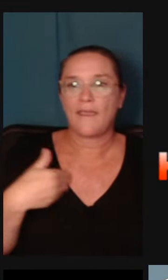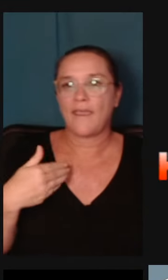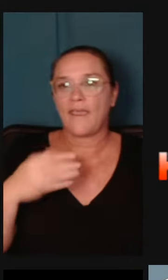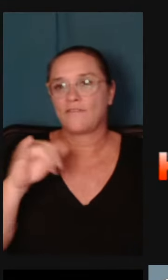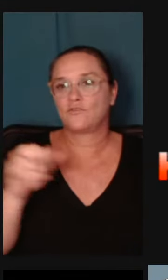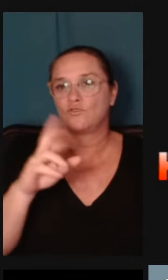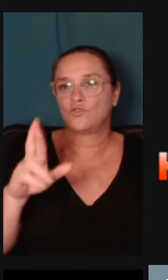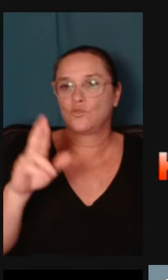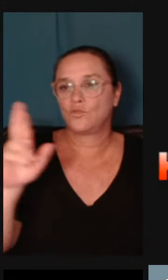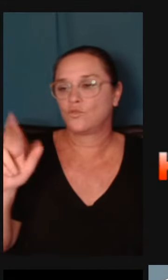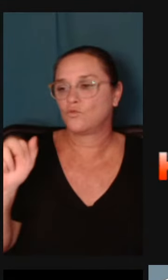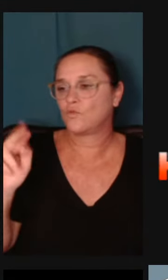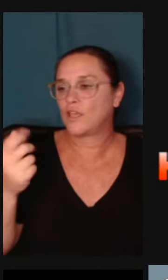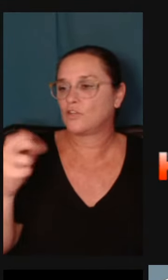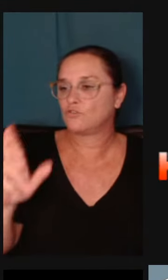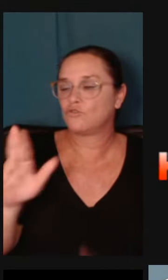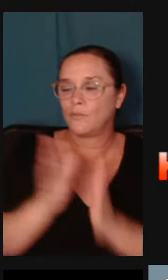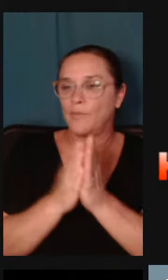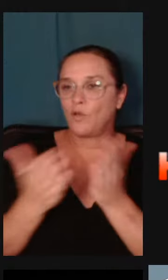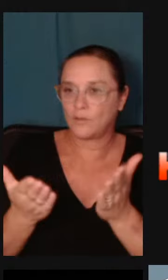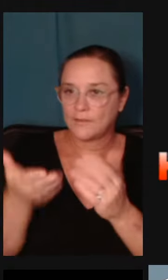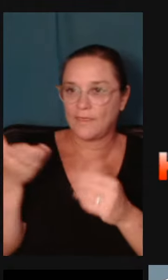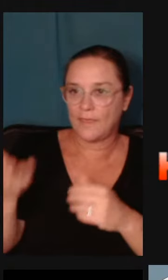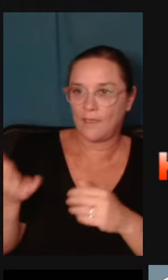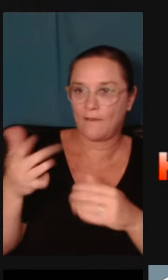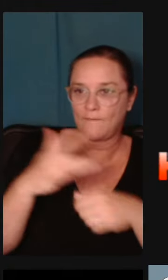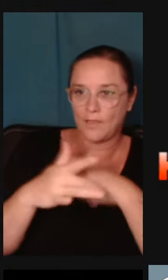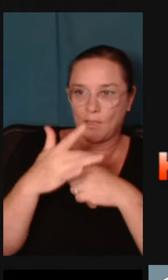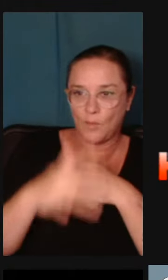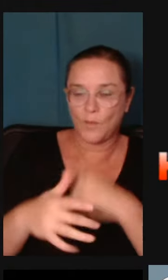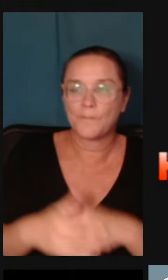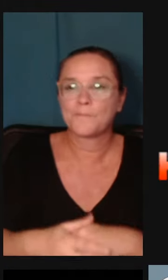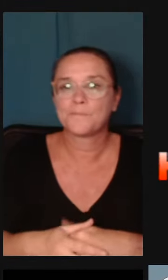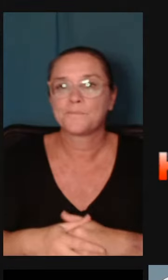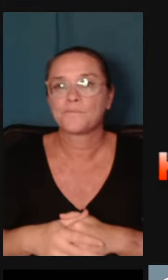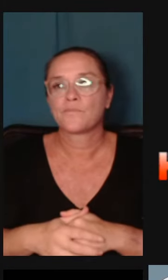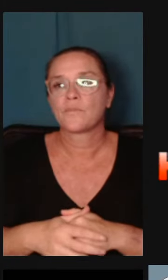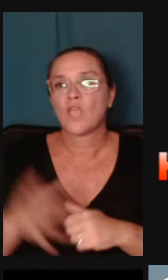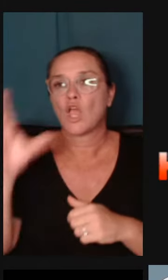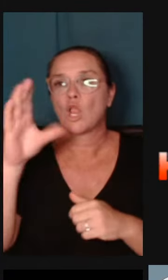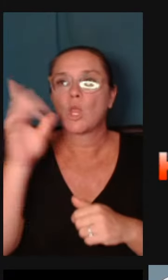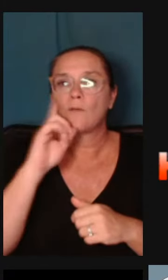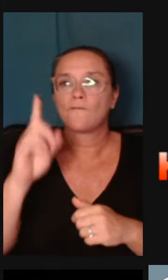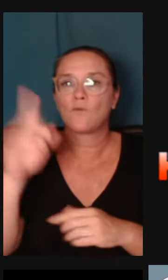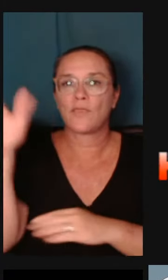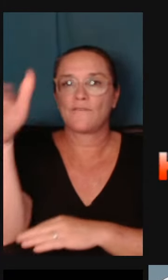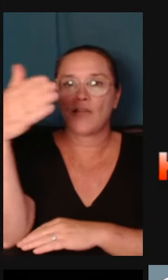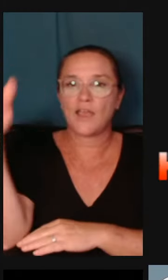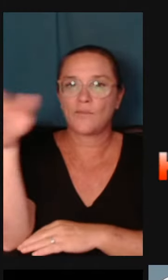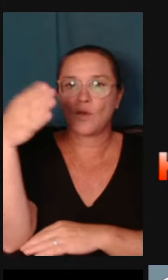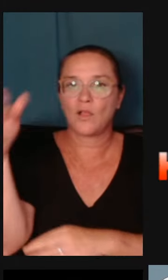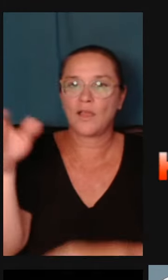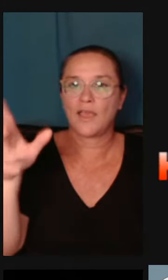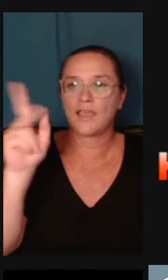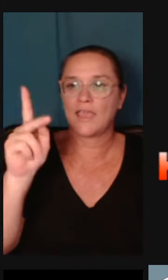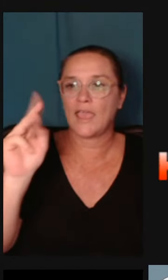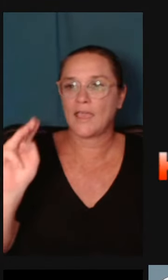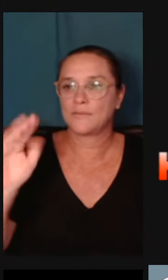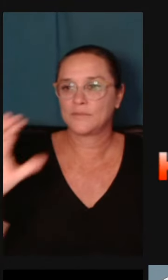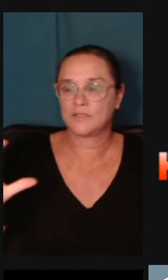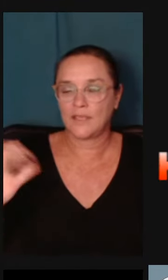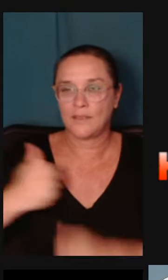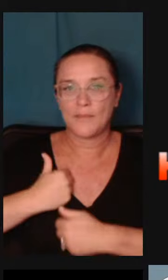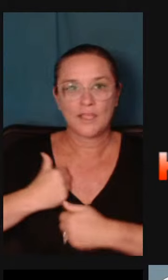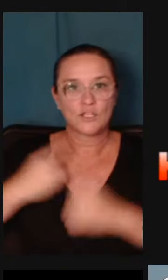books up there for your kids if you're bringing them. Definitely stop by. You look for the flagpole at KMC, Kilauea Military Camp. You can